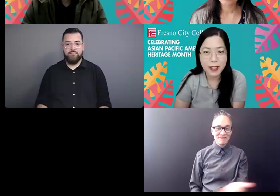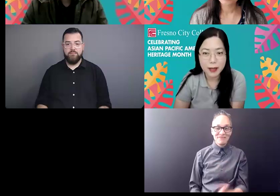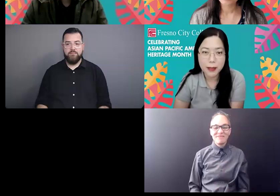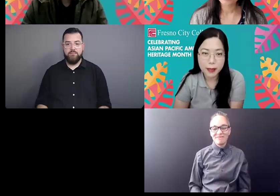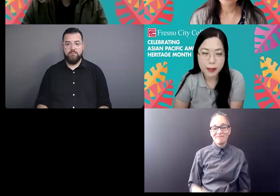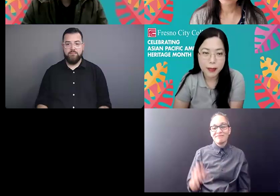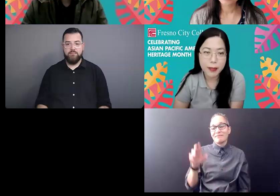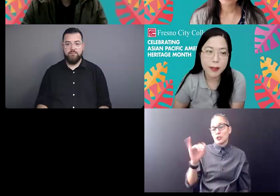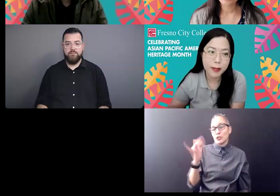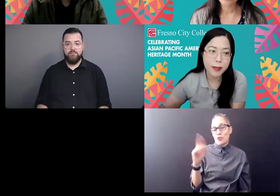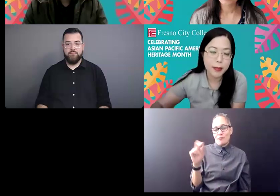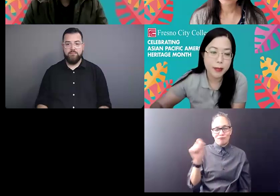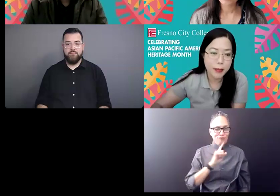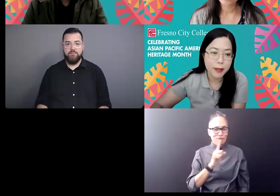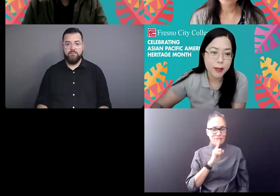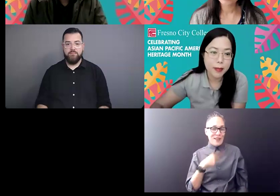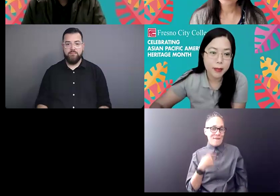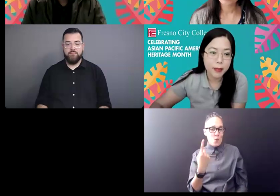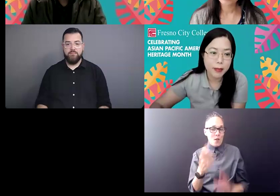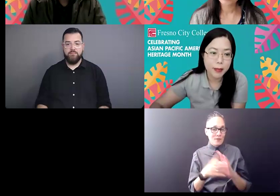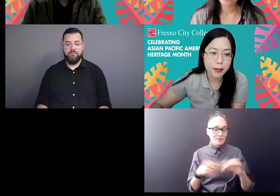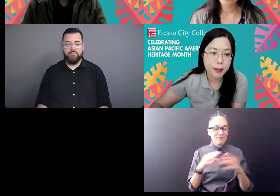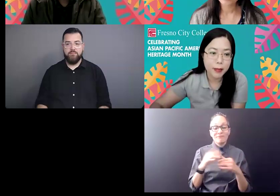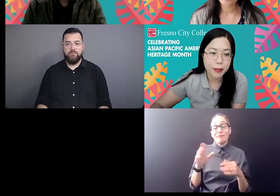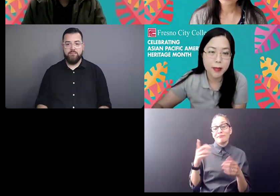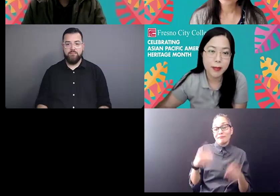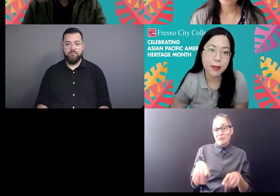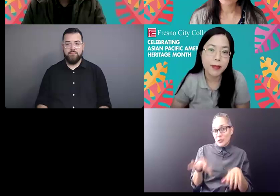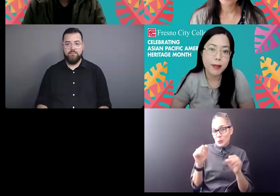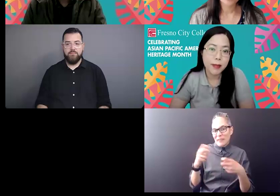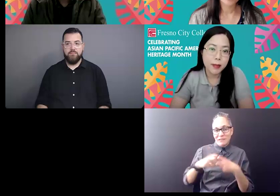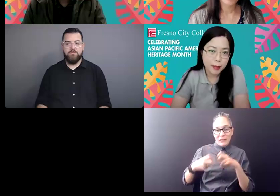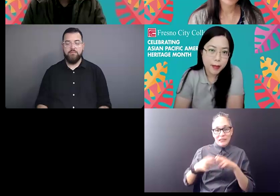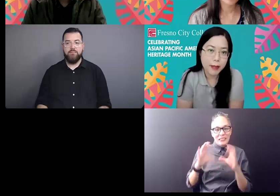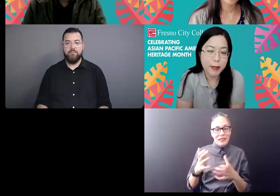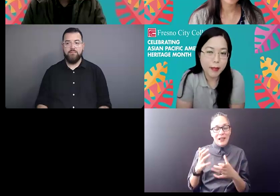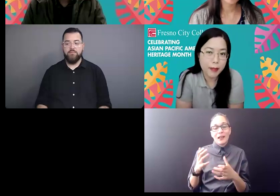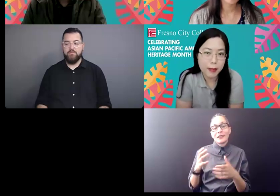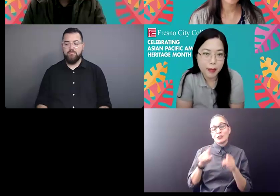I'll share a story. So I took a physics class during my undergraduate,